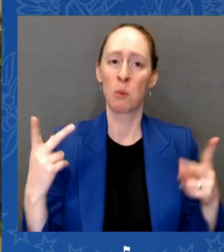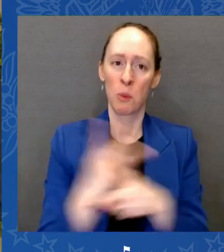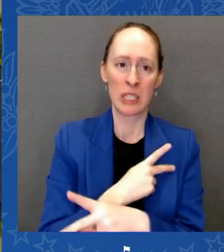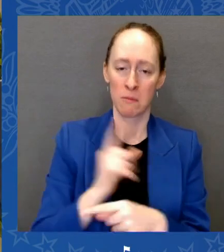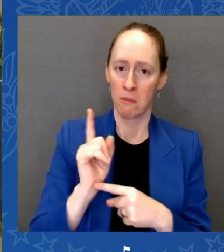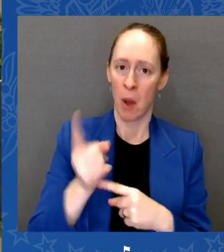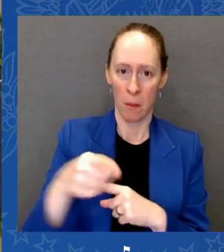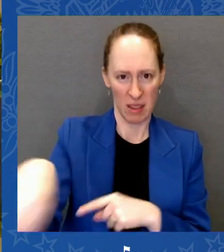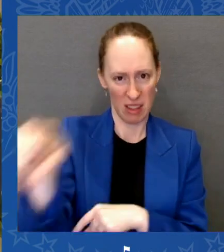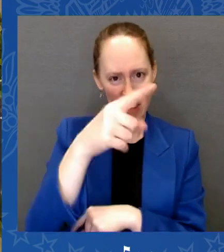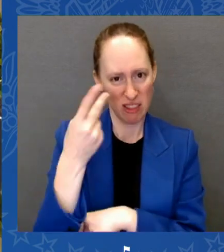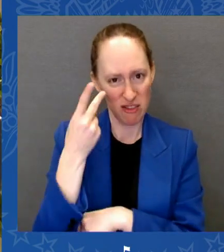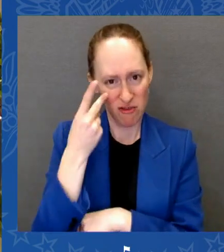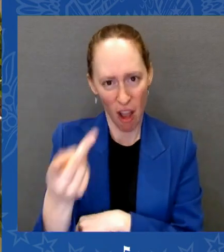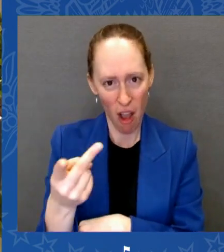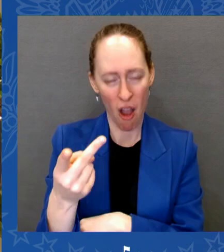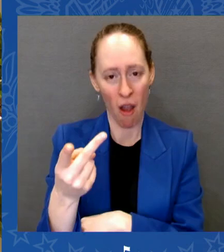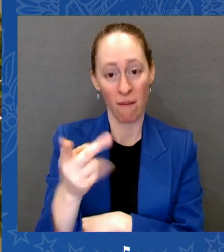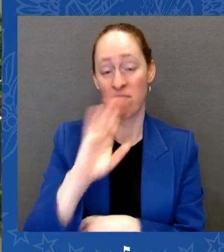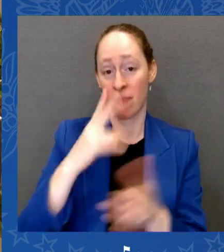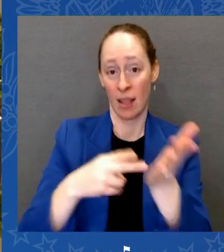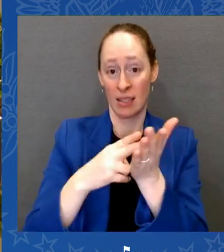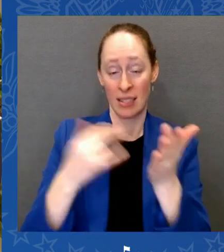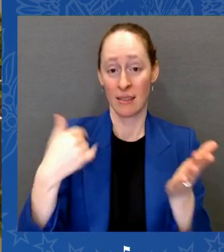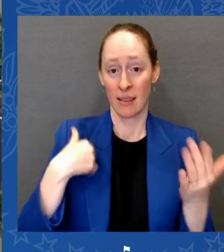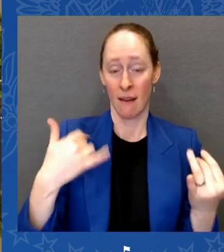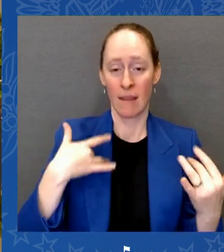most important emotion that I have right now is just sincere